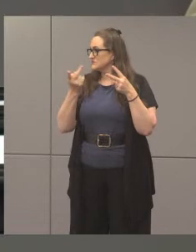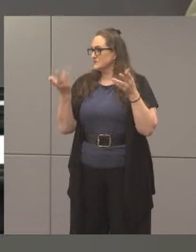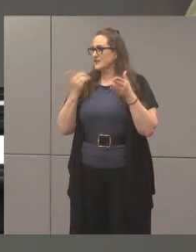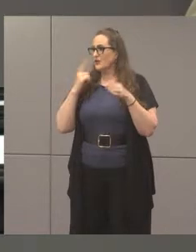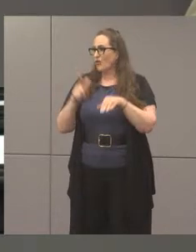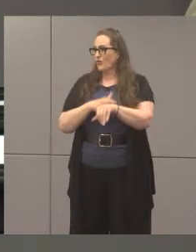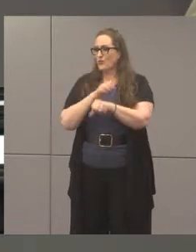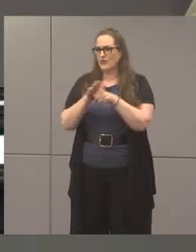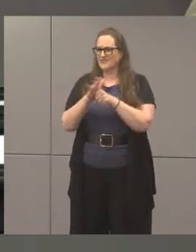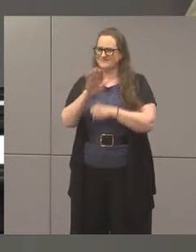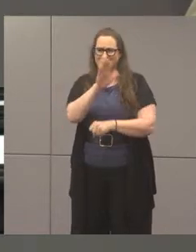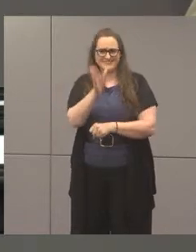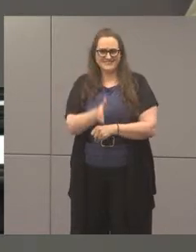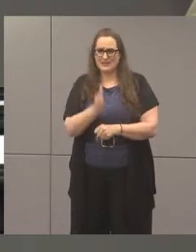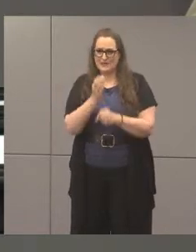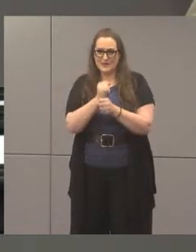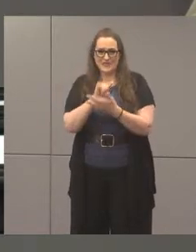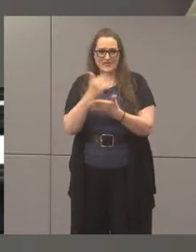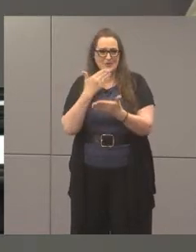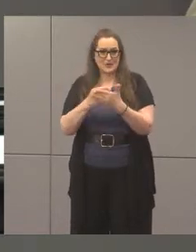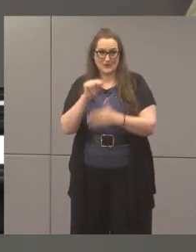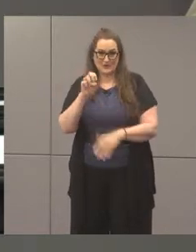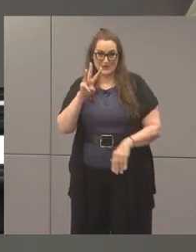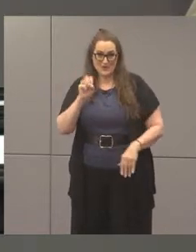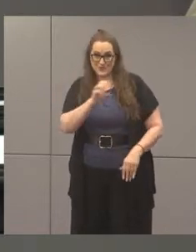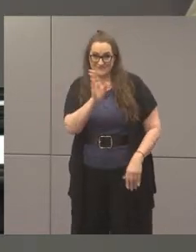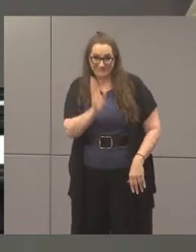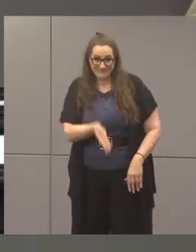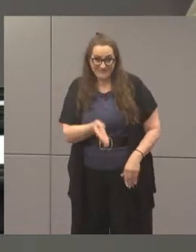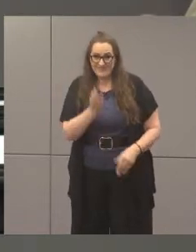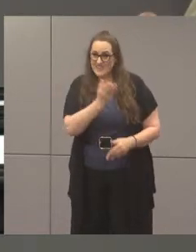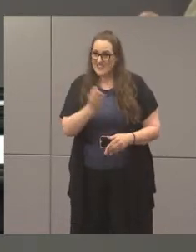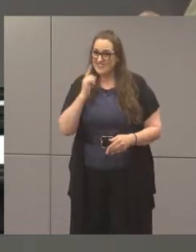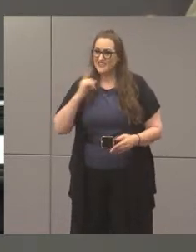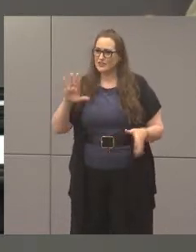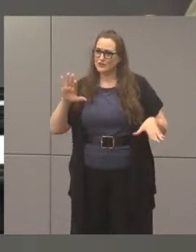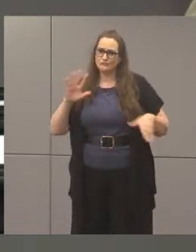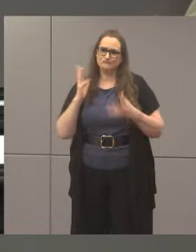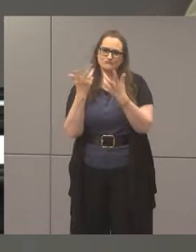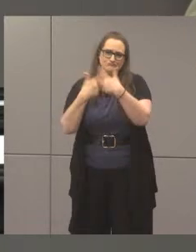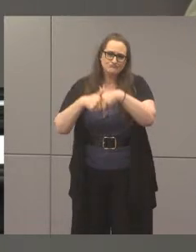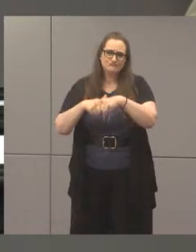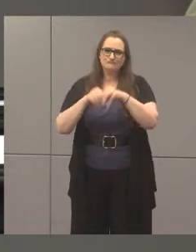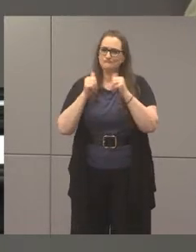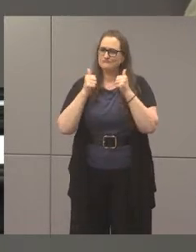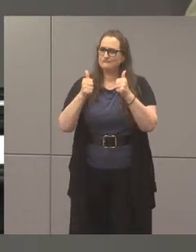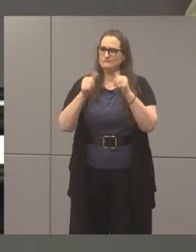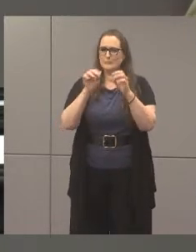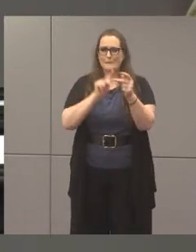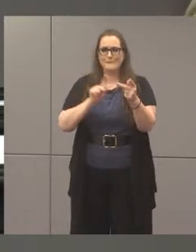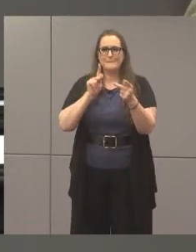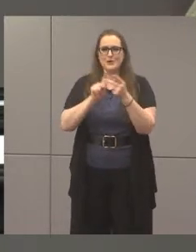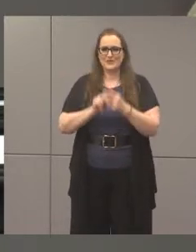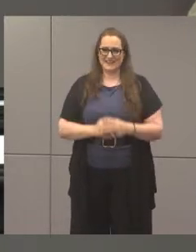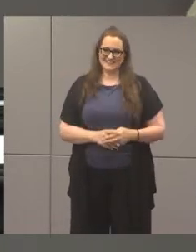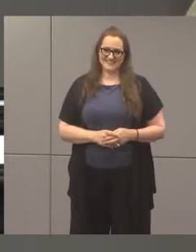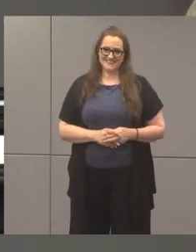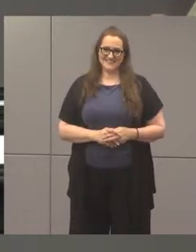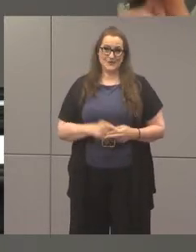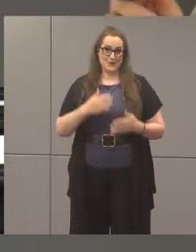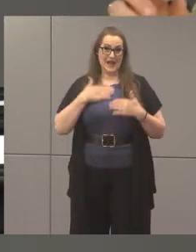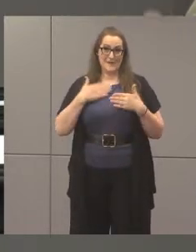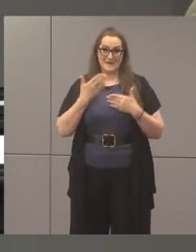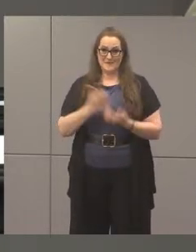long enough. We've never get that good of news where things are coming together for us like this. This is perfect. We're